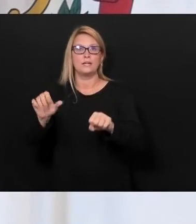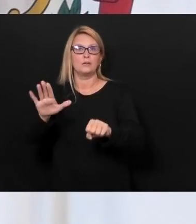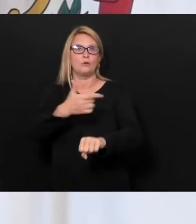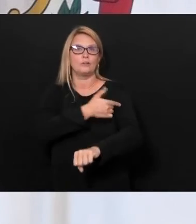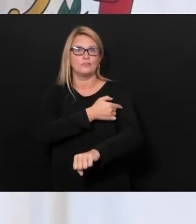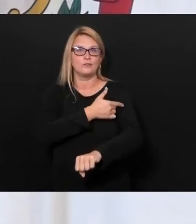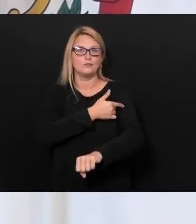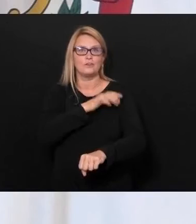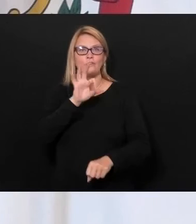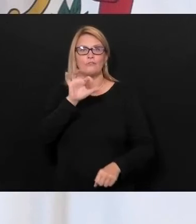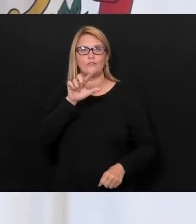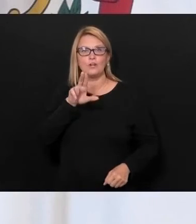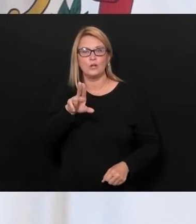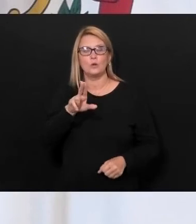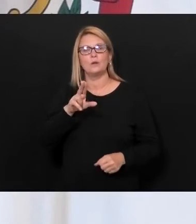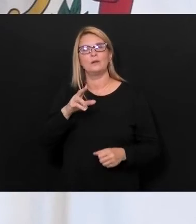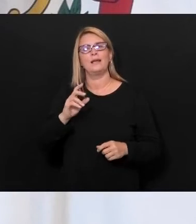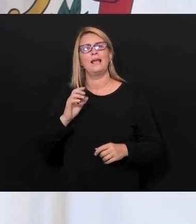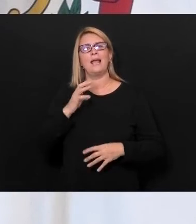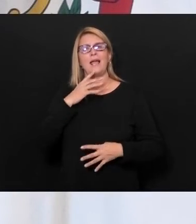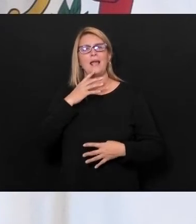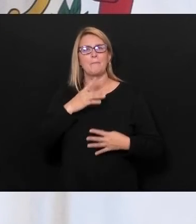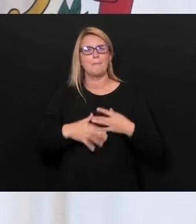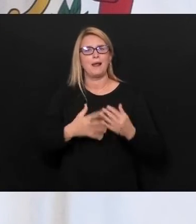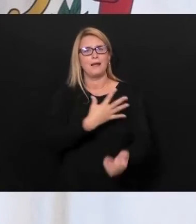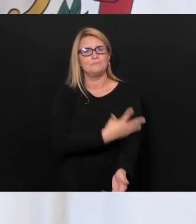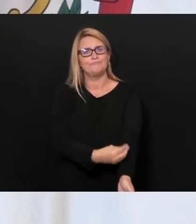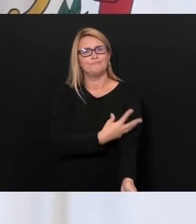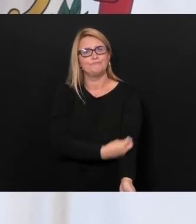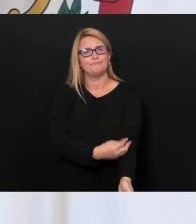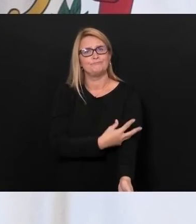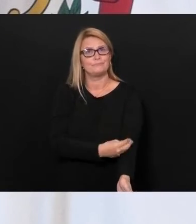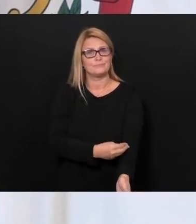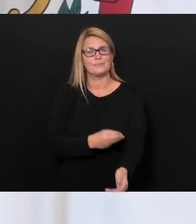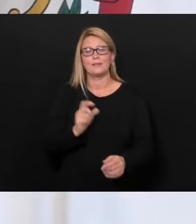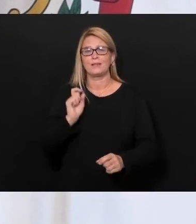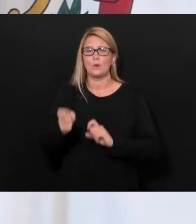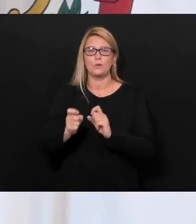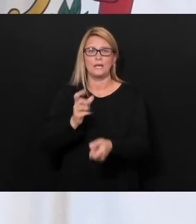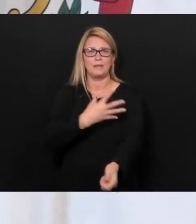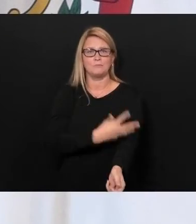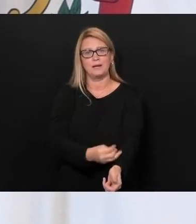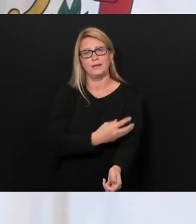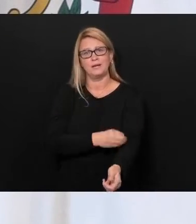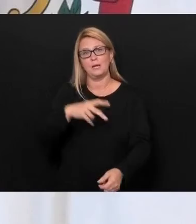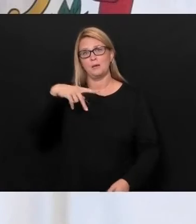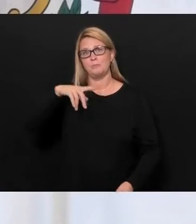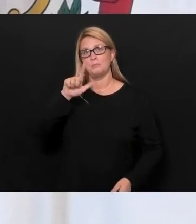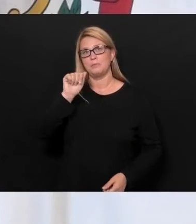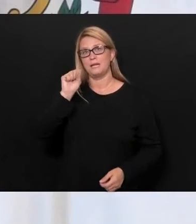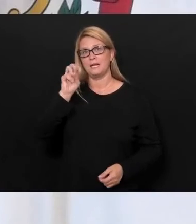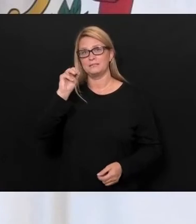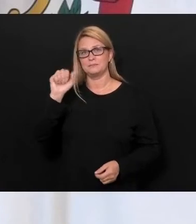give blood. Give blood and plasma. It's needed so badly. We've now awarded in excess